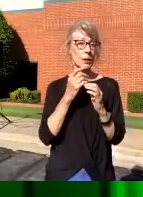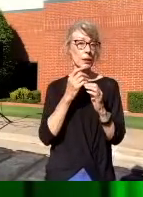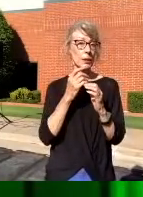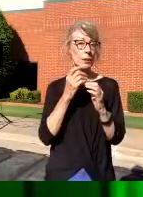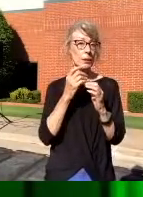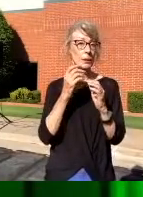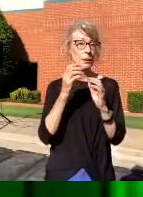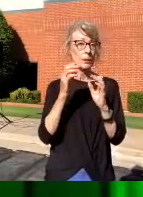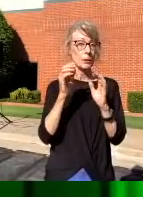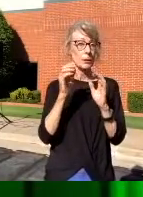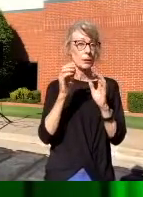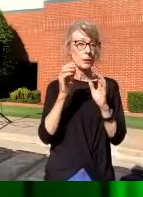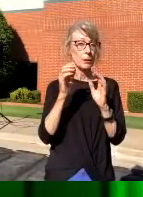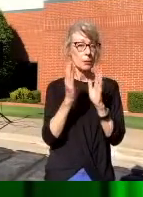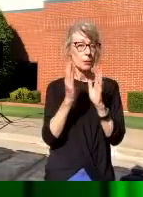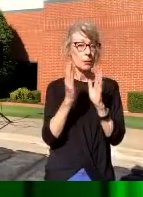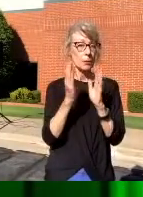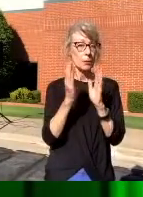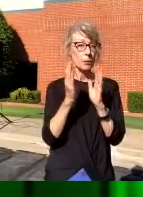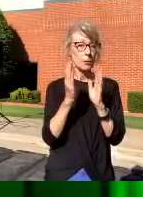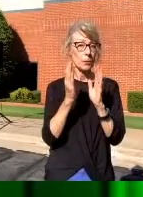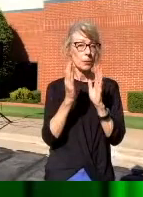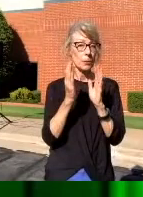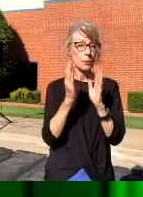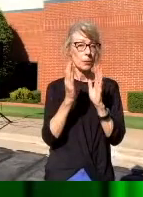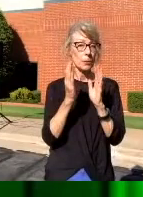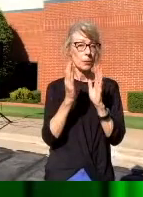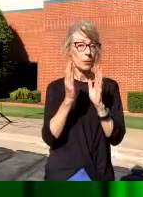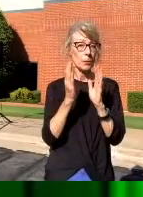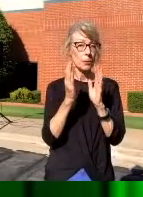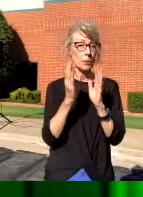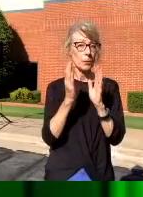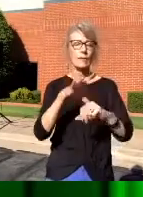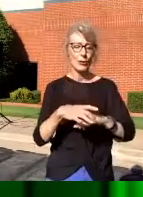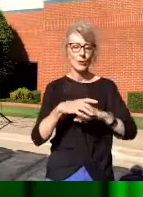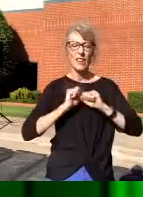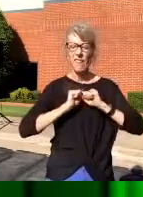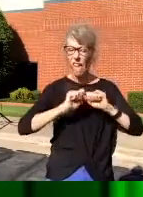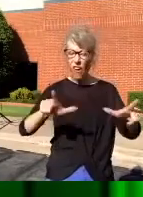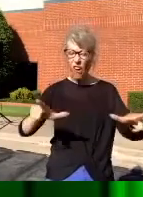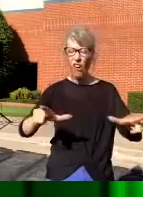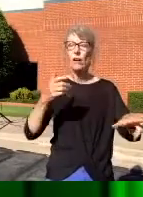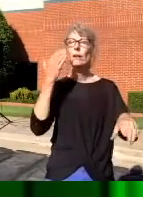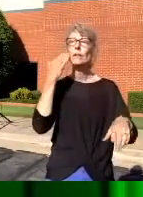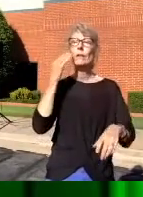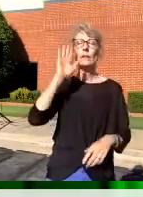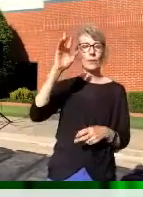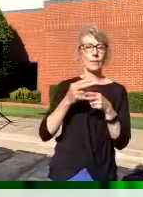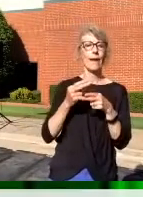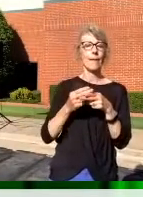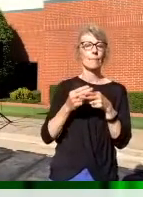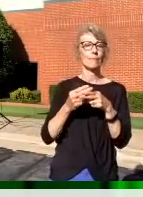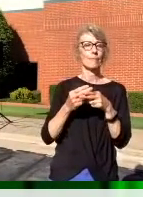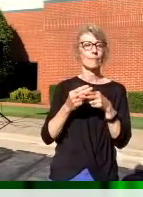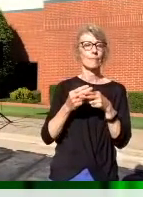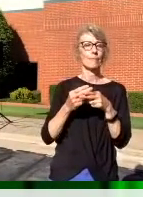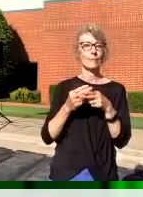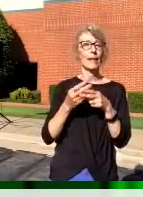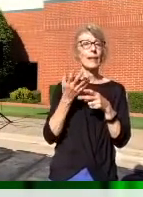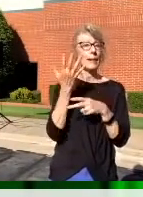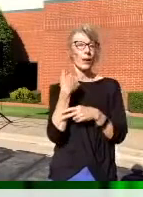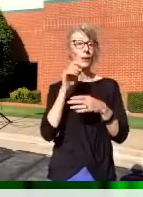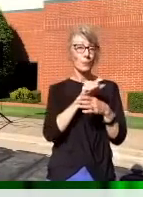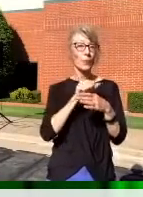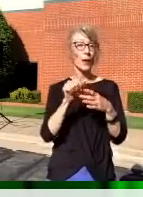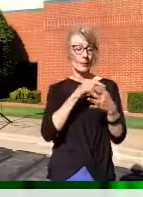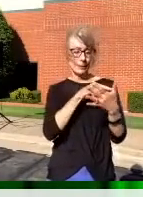So that all peoples on earth may know your name. That is why we practice these